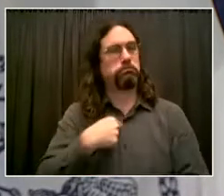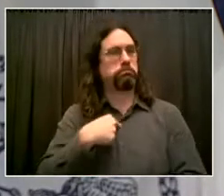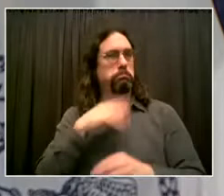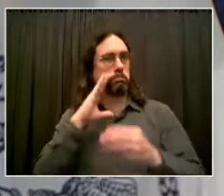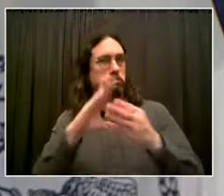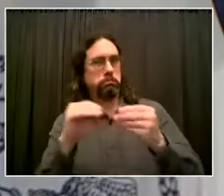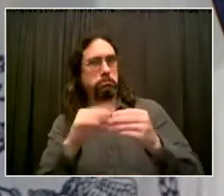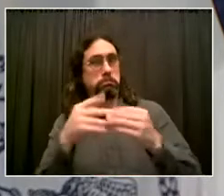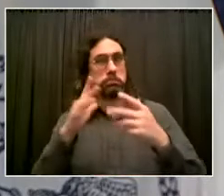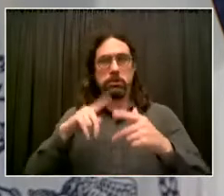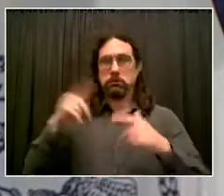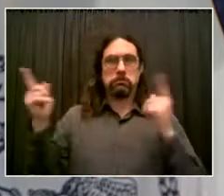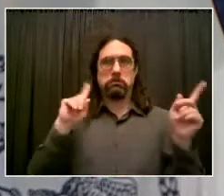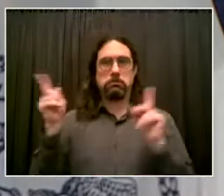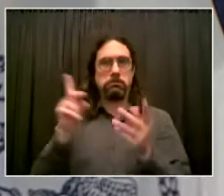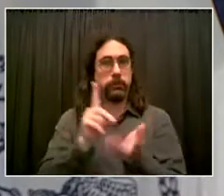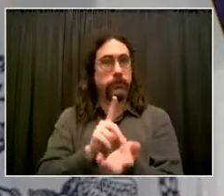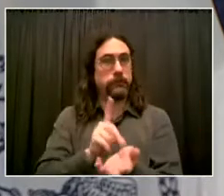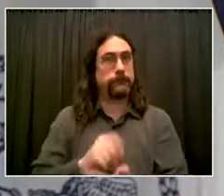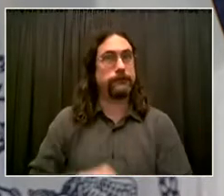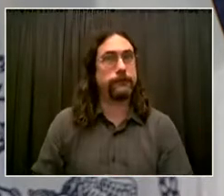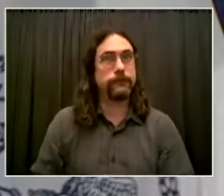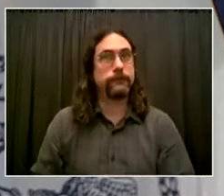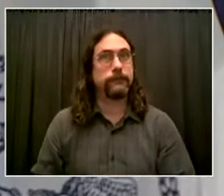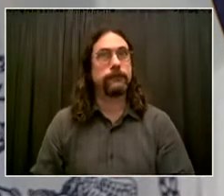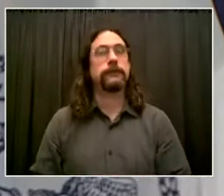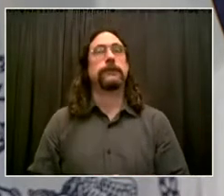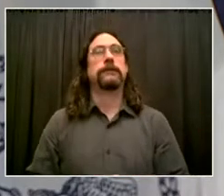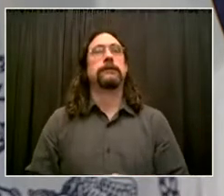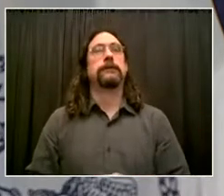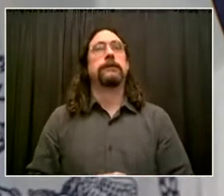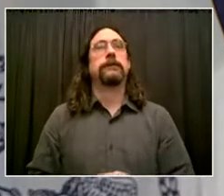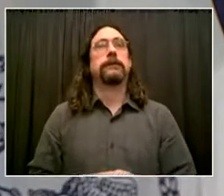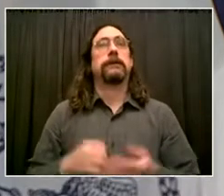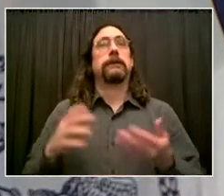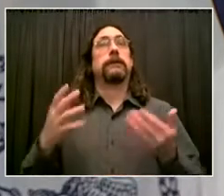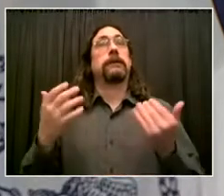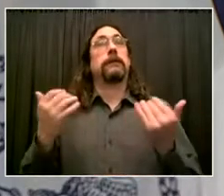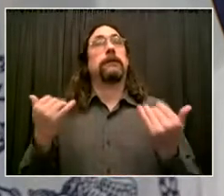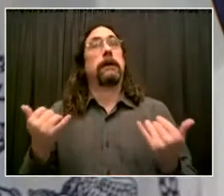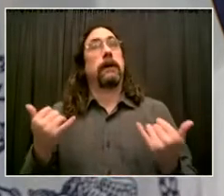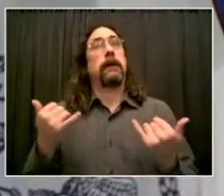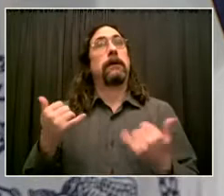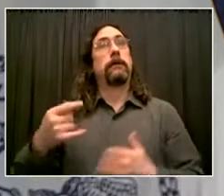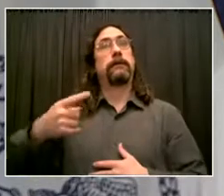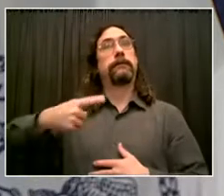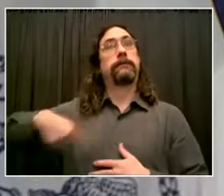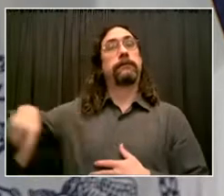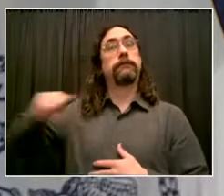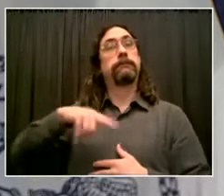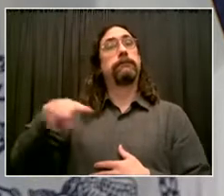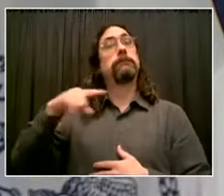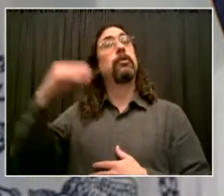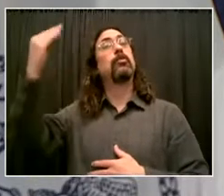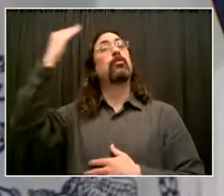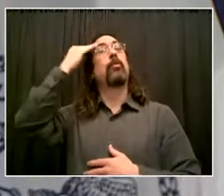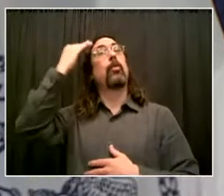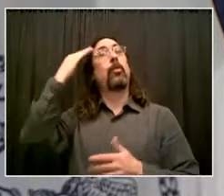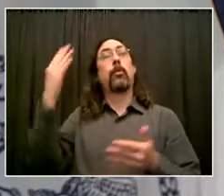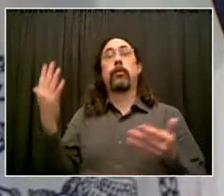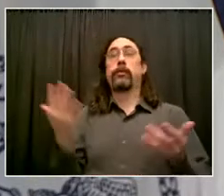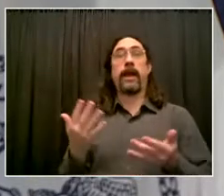We still know that there's a lot we don't know about COVID. Remember that COVID is still a very, very new disease in the human